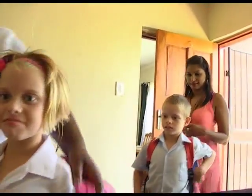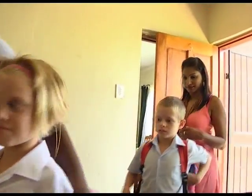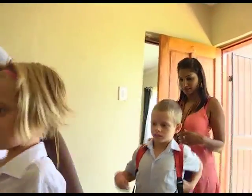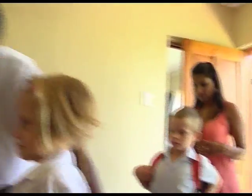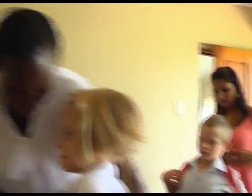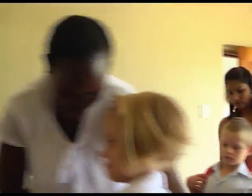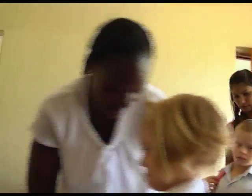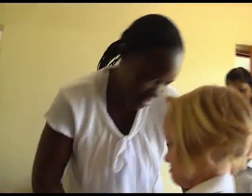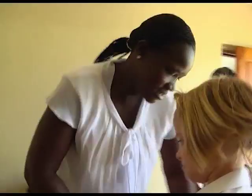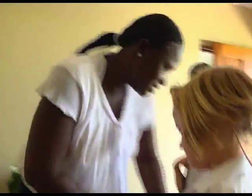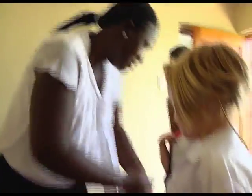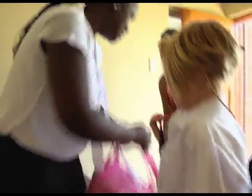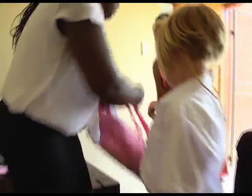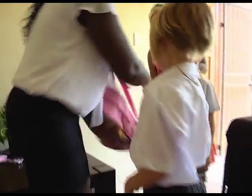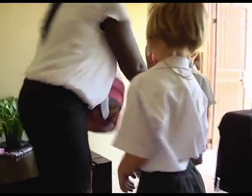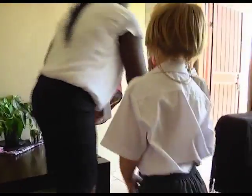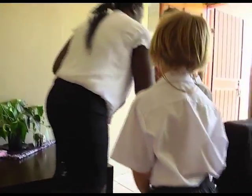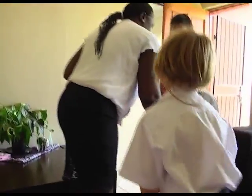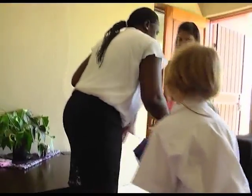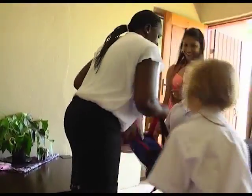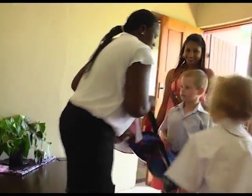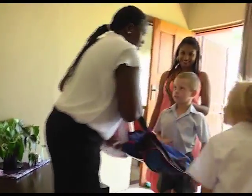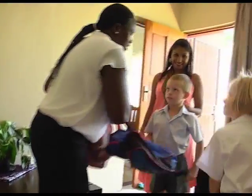Ito na Samantha.